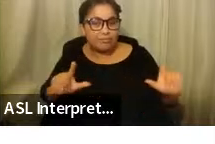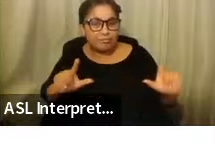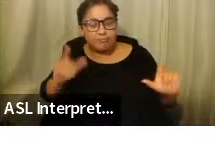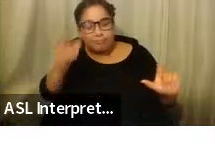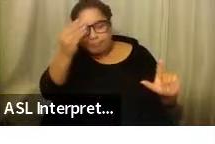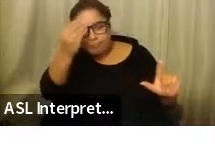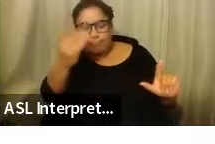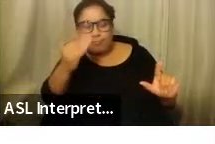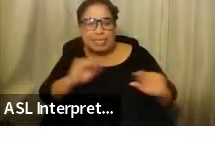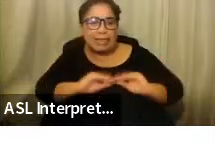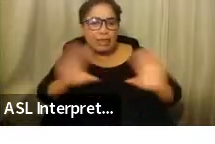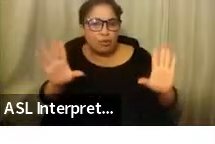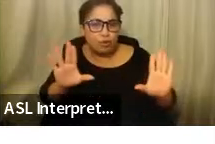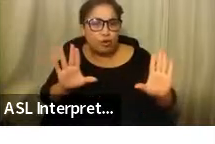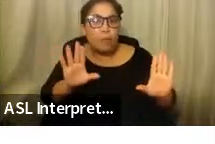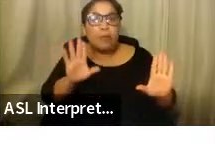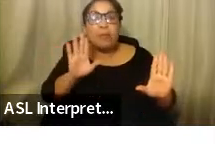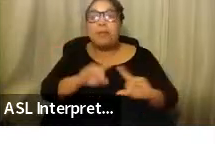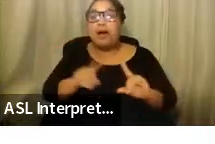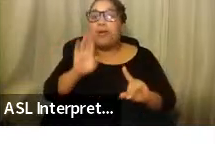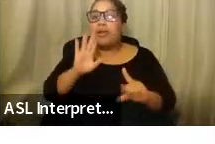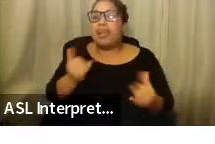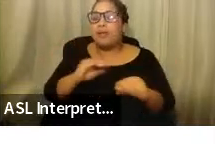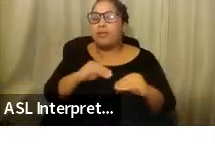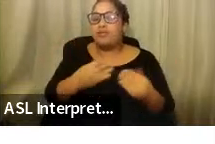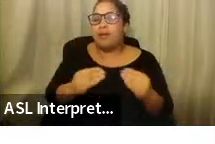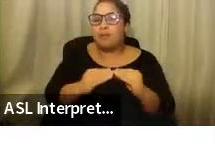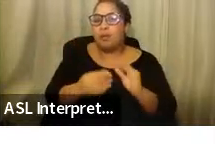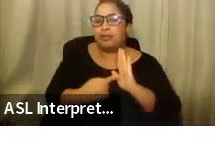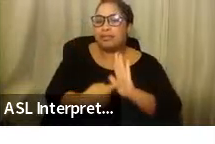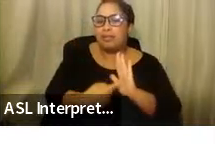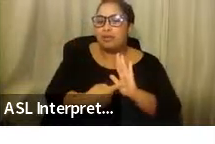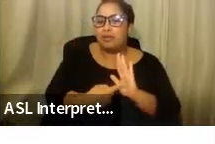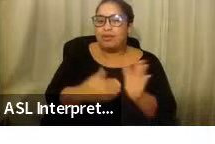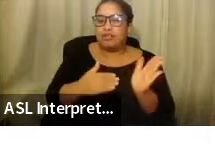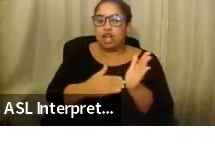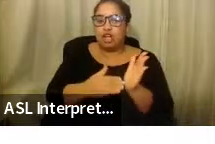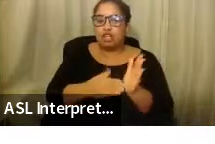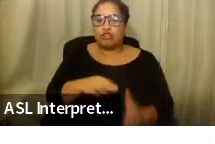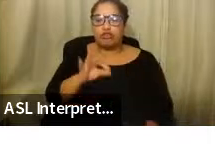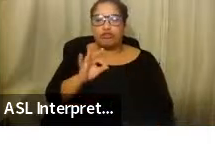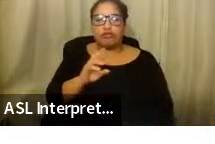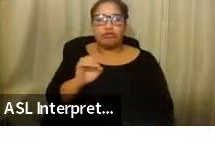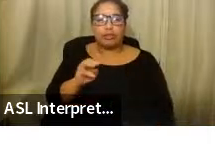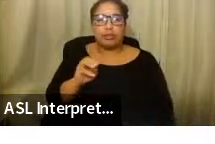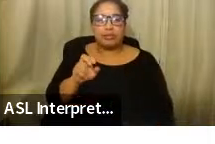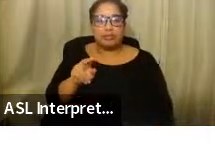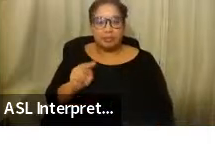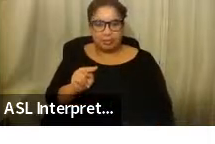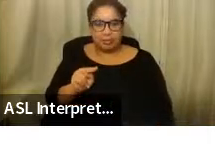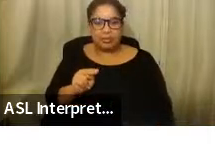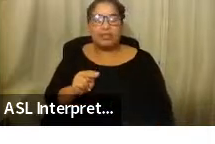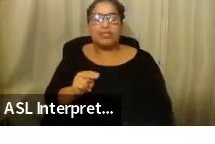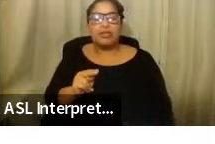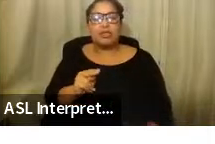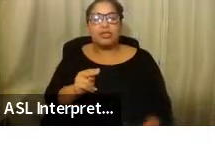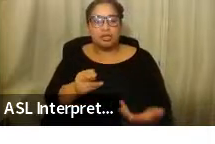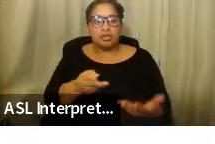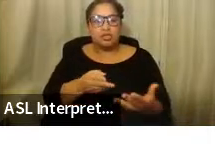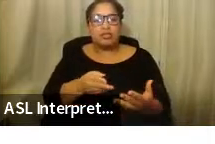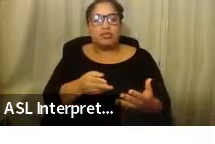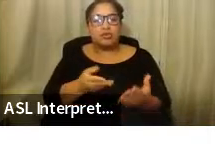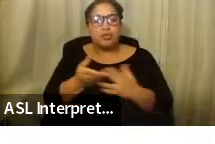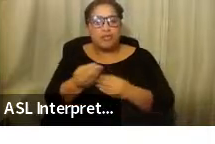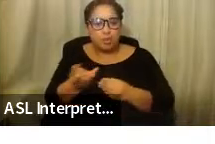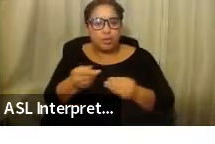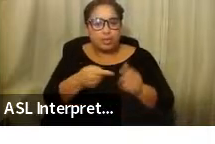some examples, and I'm going to ask Dr. Freeman to go through some examples to help solidify this in your brain a little